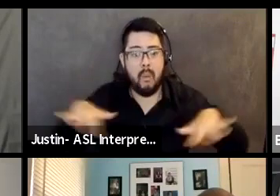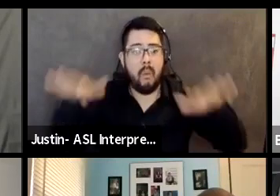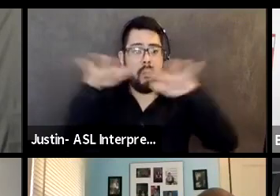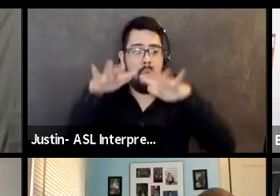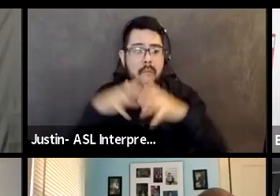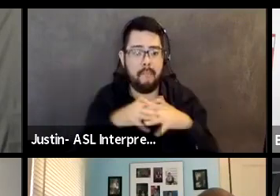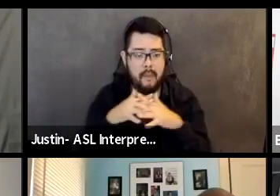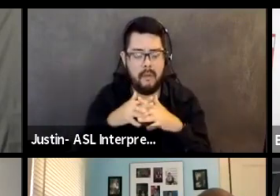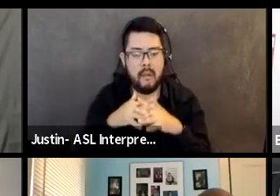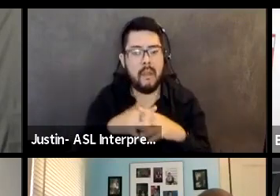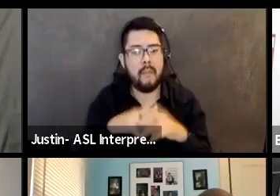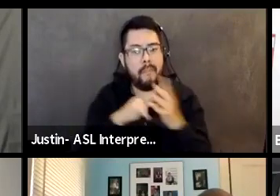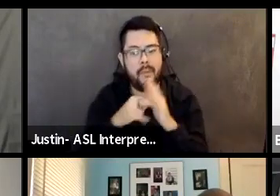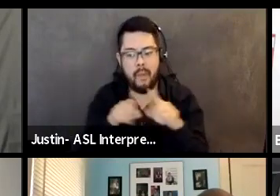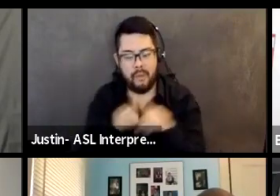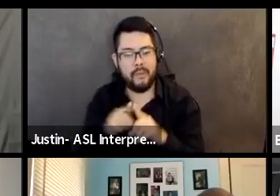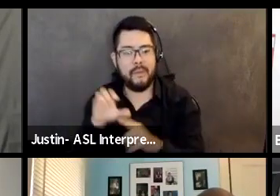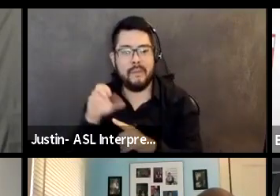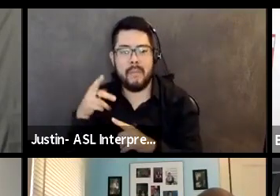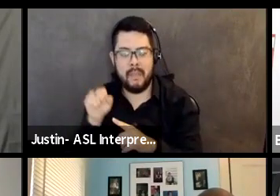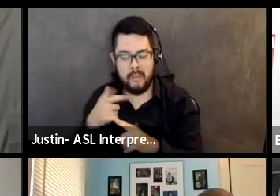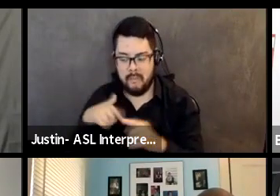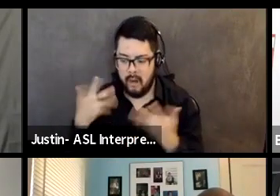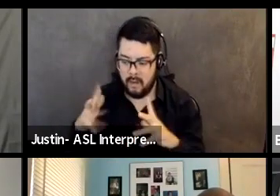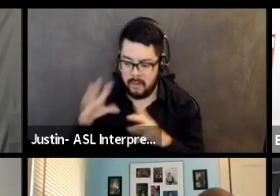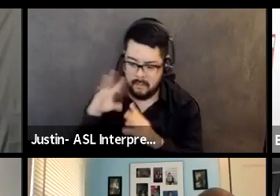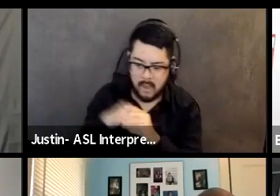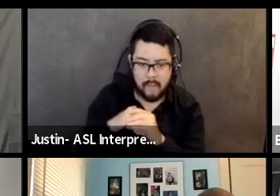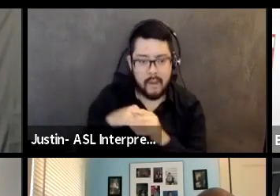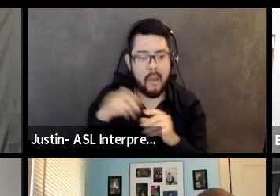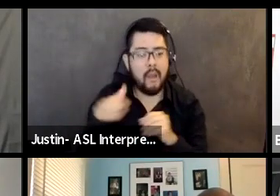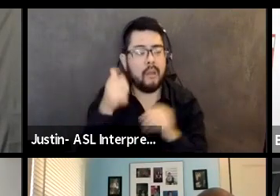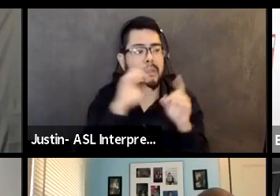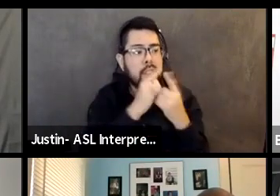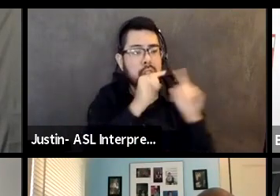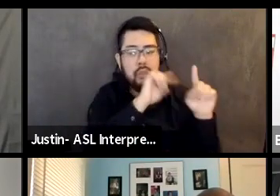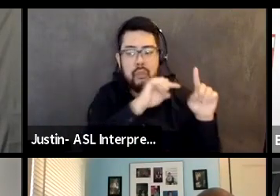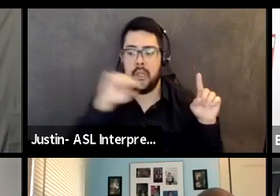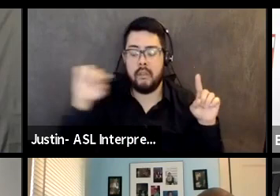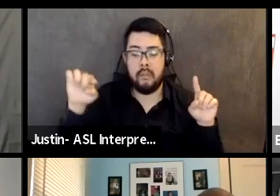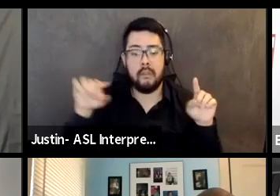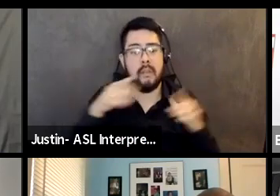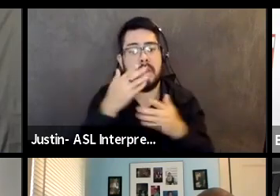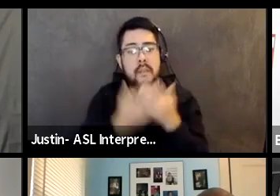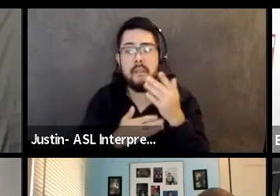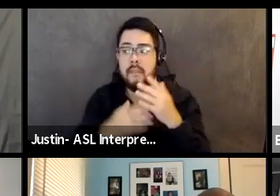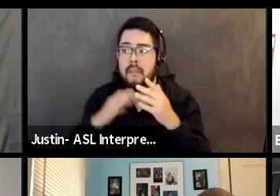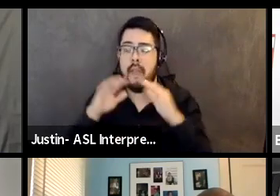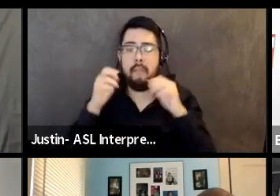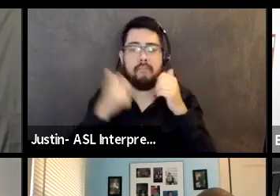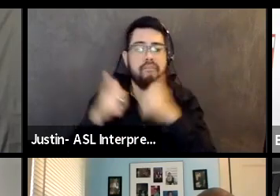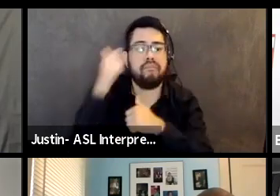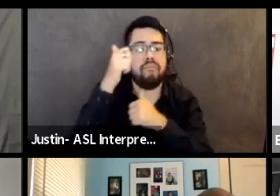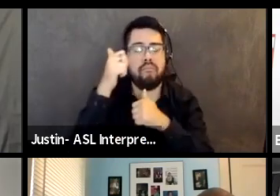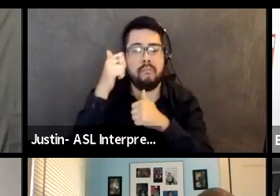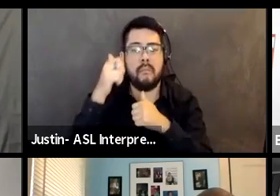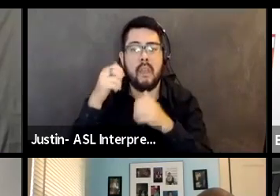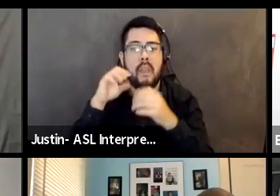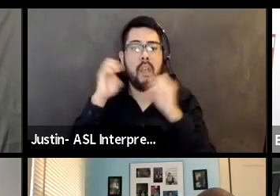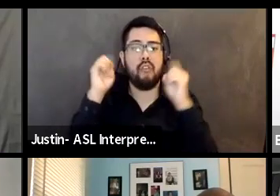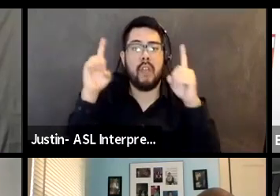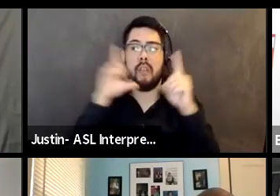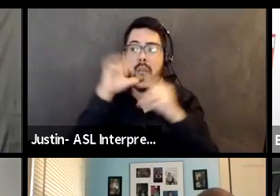cps has already been engaging with some districts and even some institutions of higher education that are